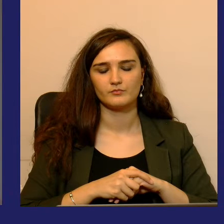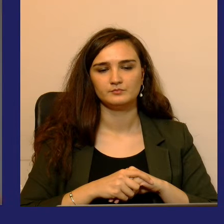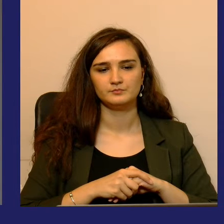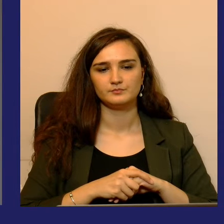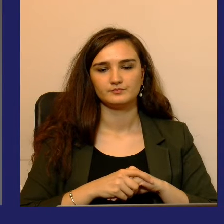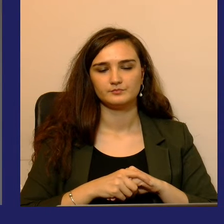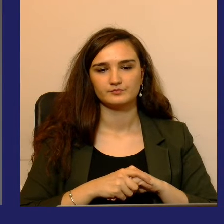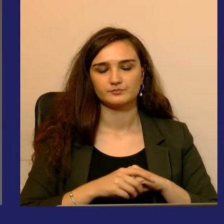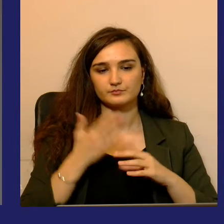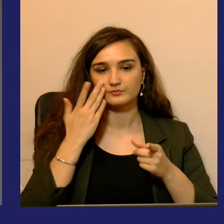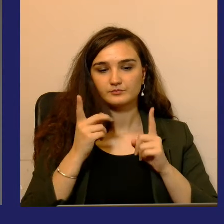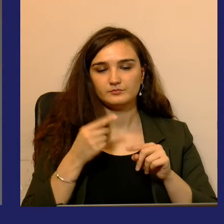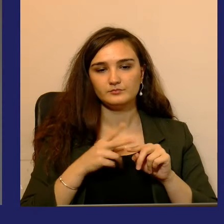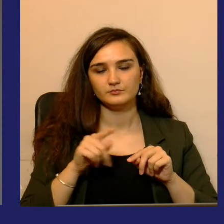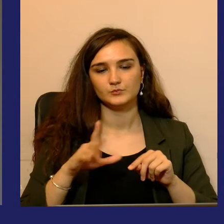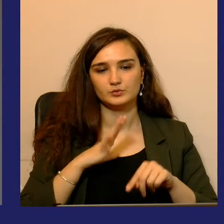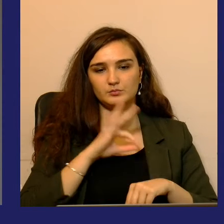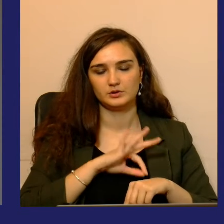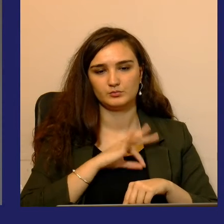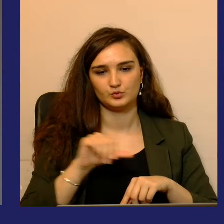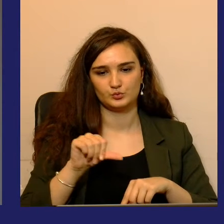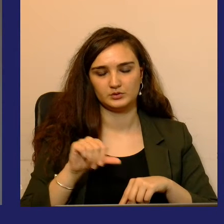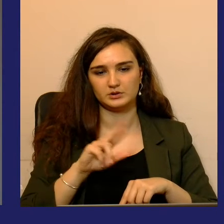online and civil society are able to